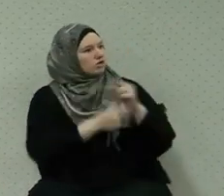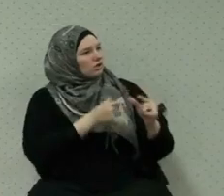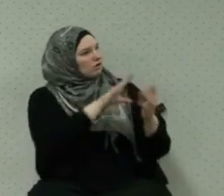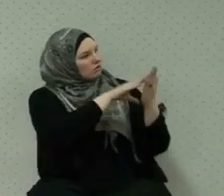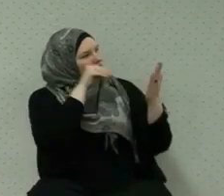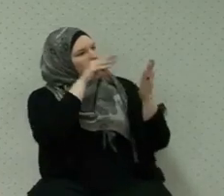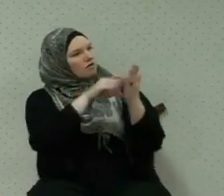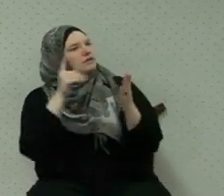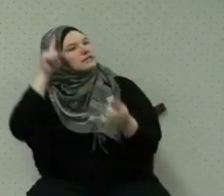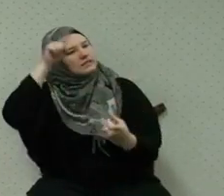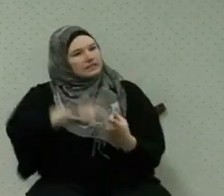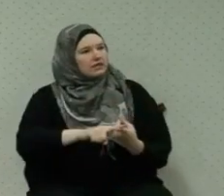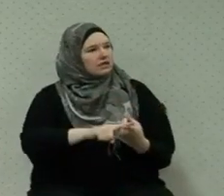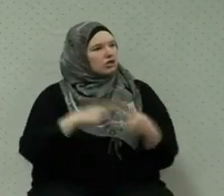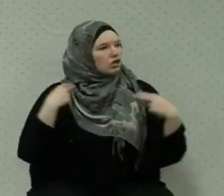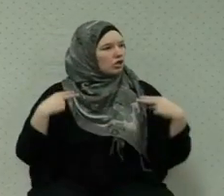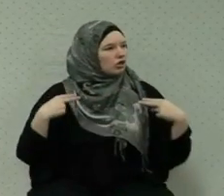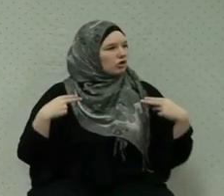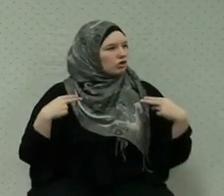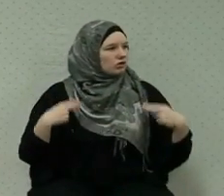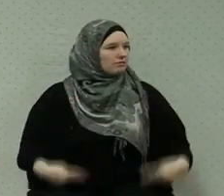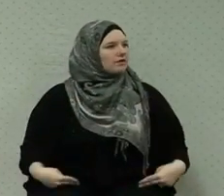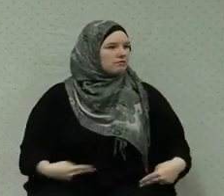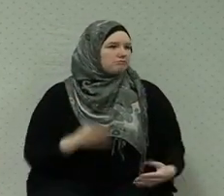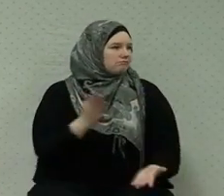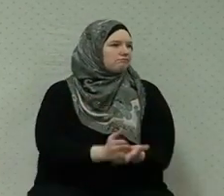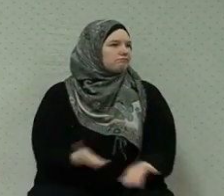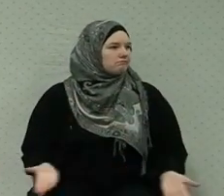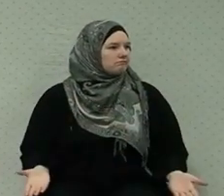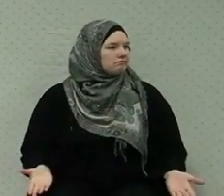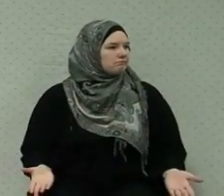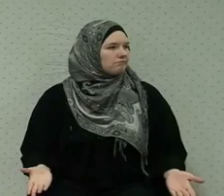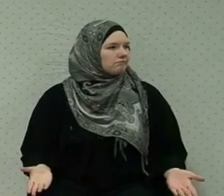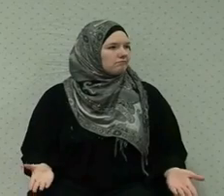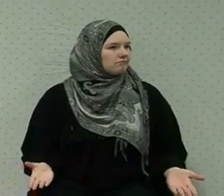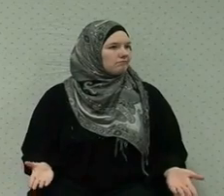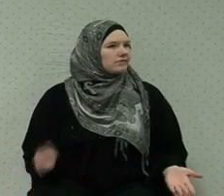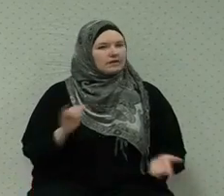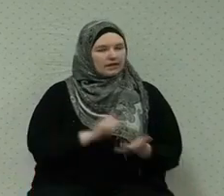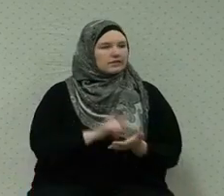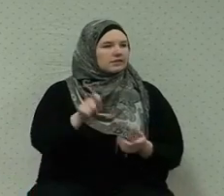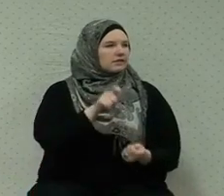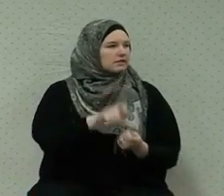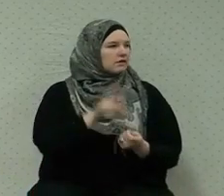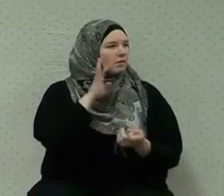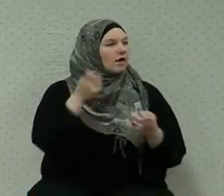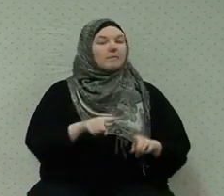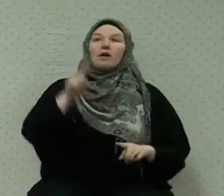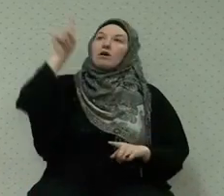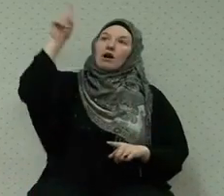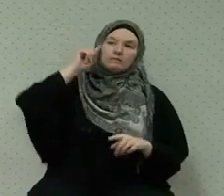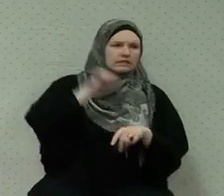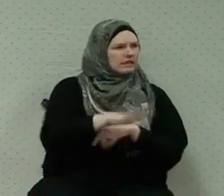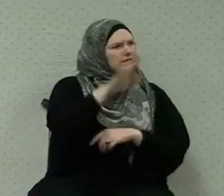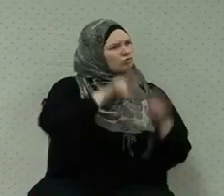until humanity reaches a maturity point. And that's exactly what happened. God has been sending